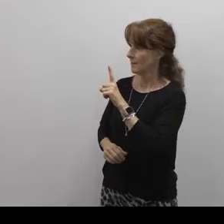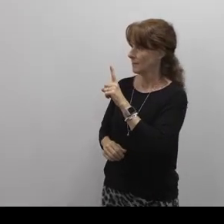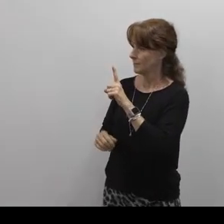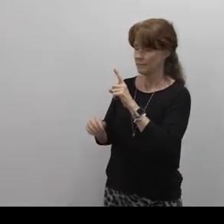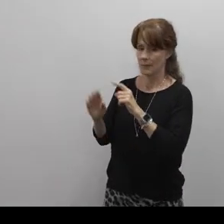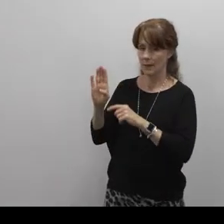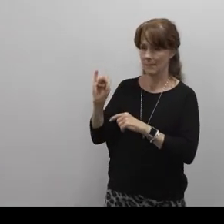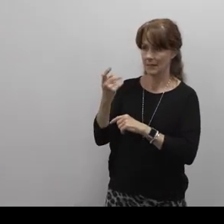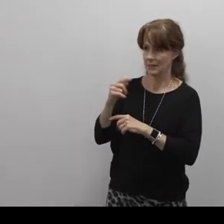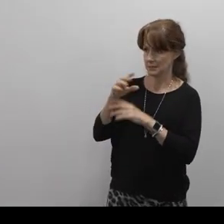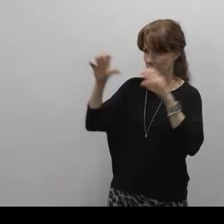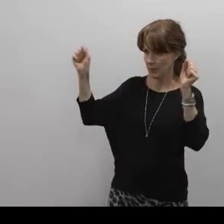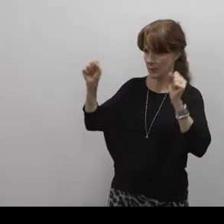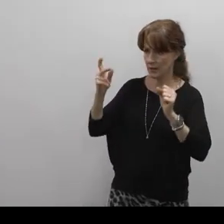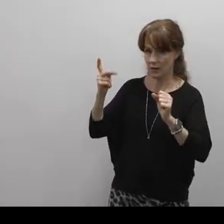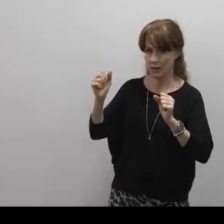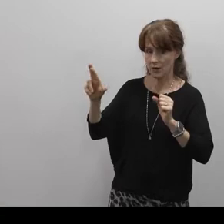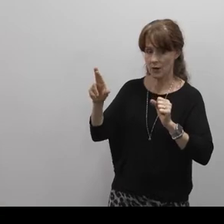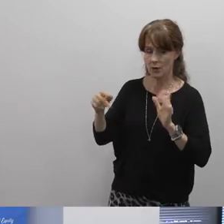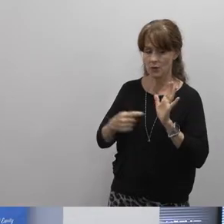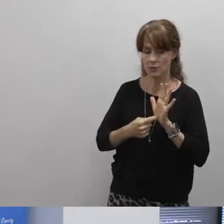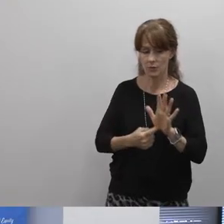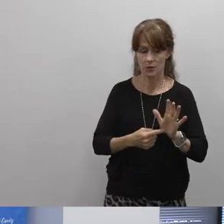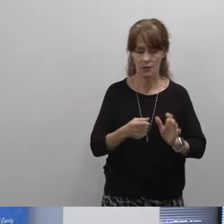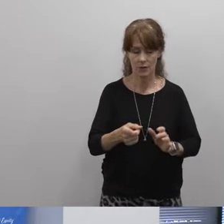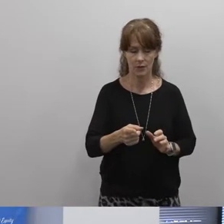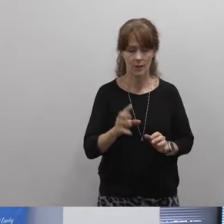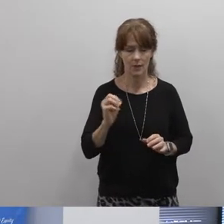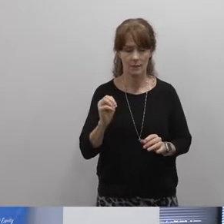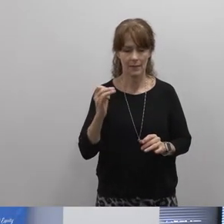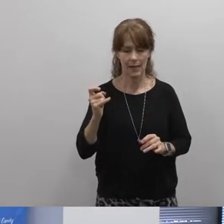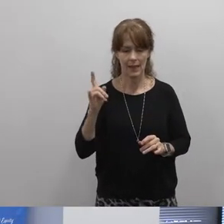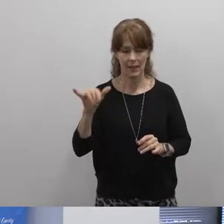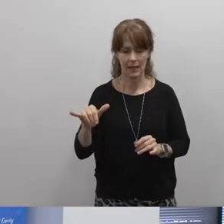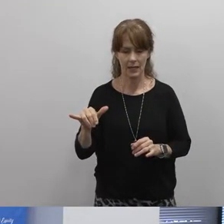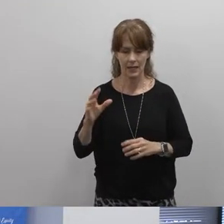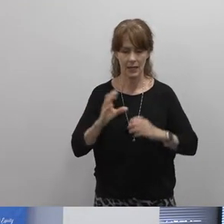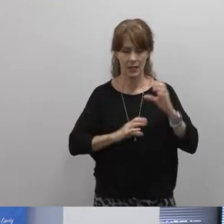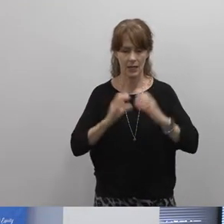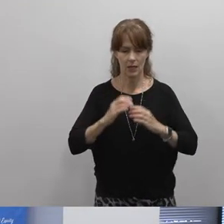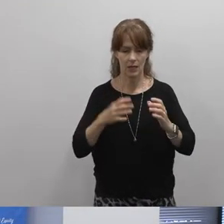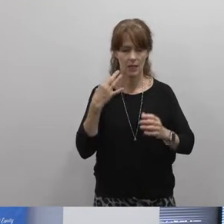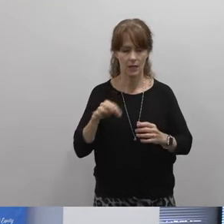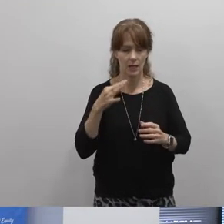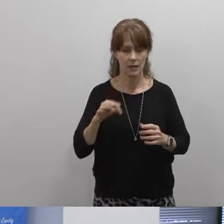Mr. Miranda, board member Kerr just pointed out that McKinley was constructed in